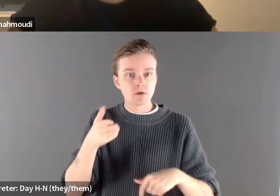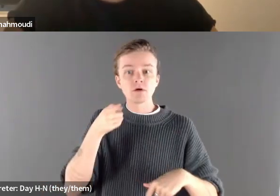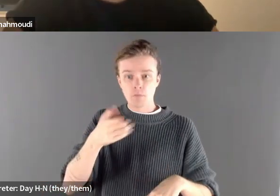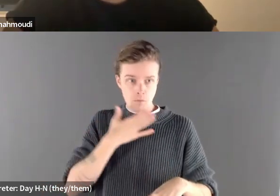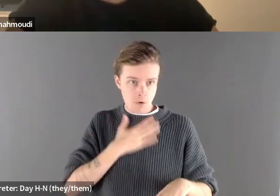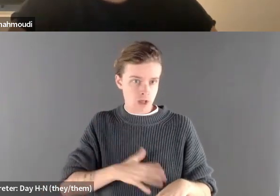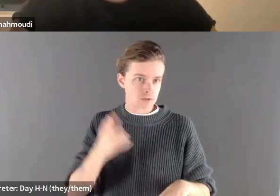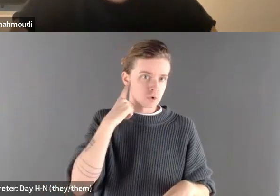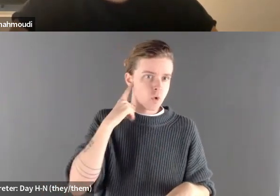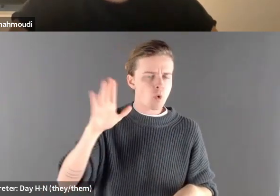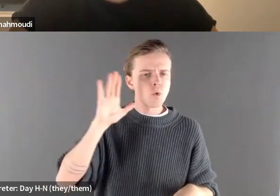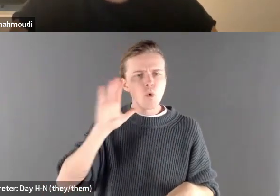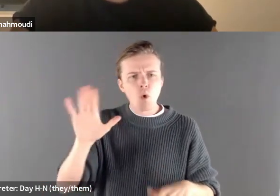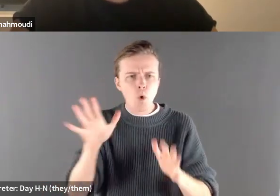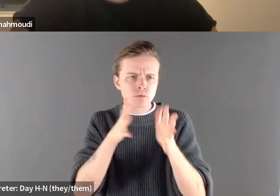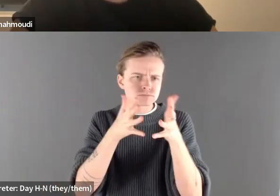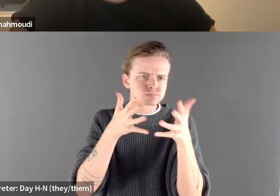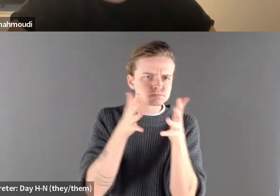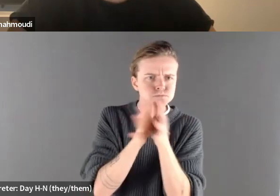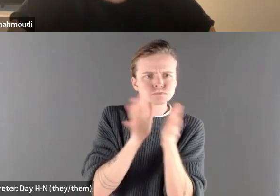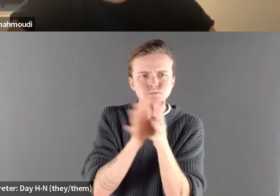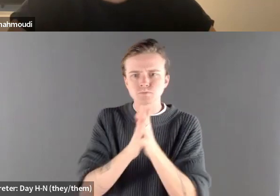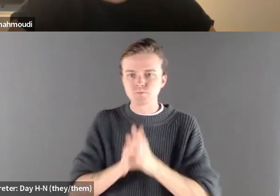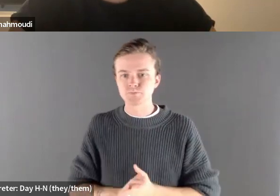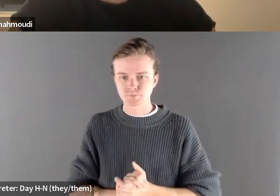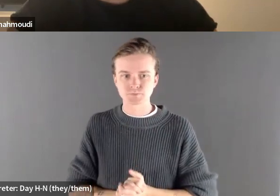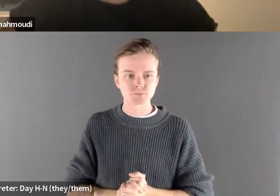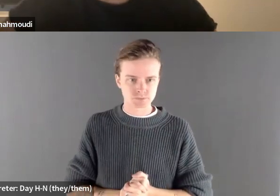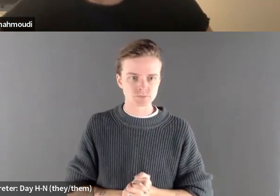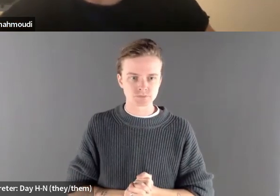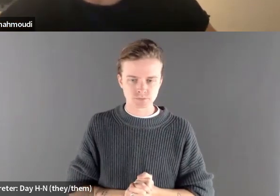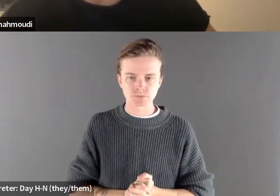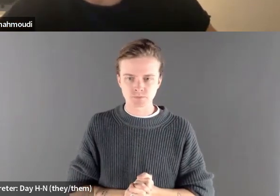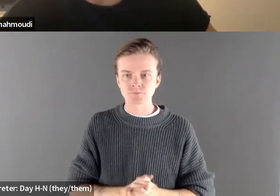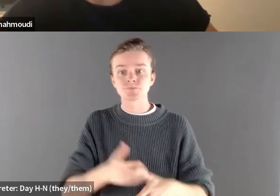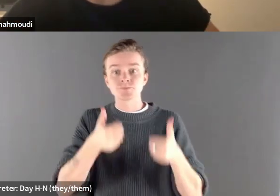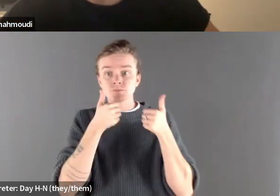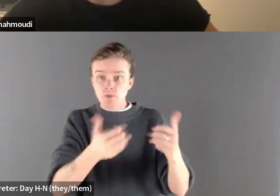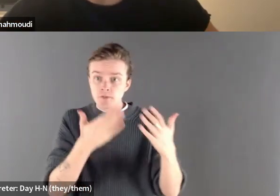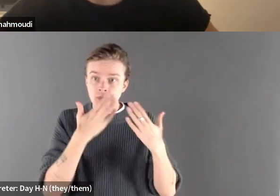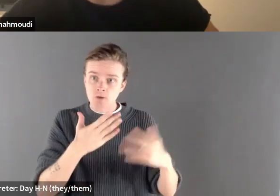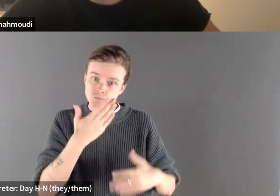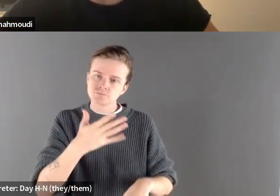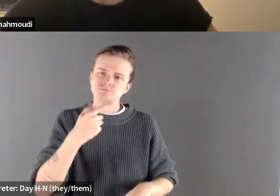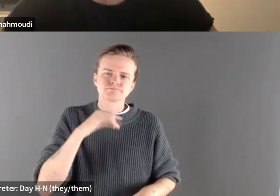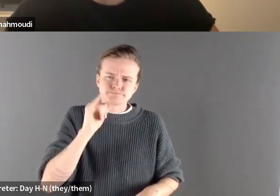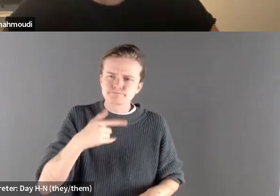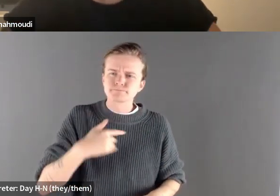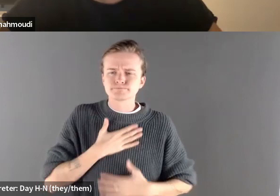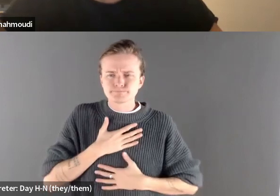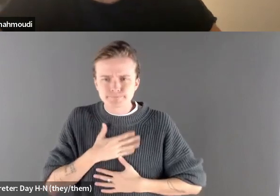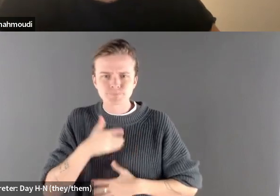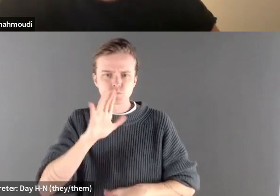Thank you, Francesca, and thank you for your wonderful presentation and for the work that you've done. I have colleagues within our security lab who I'm sure you've worked